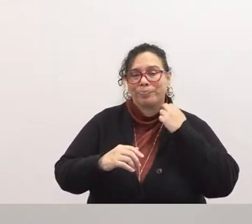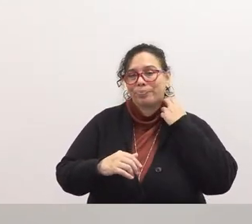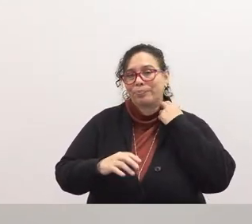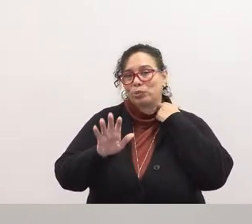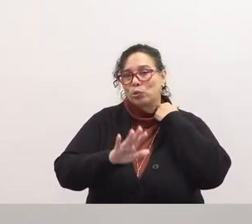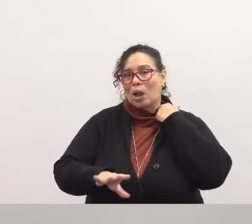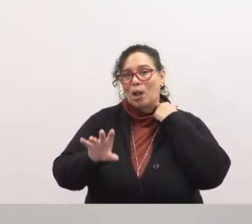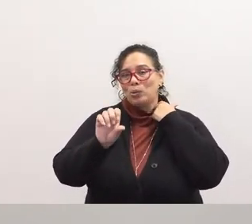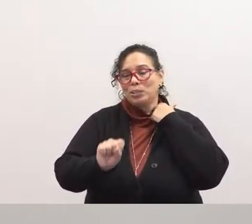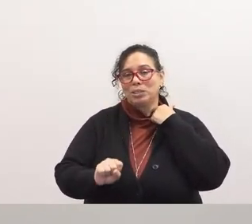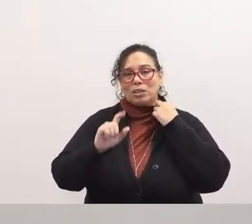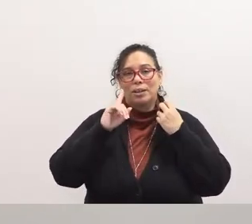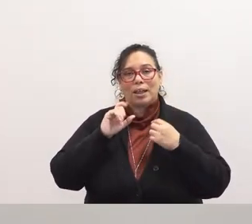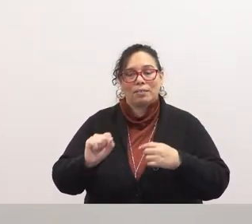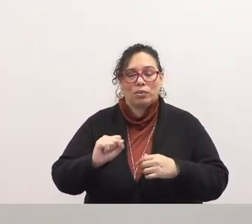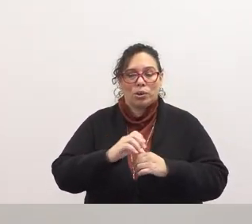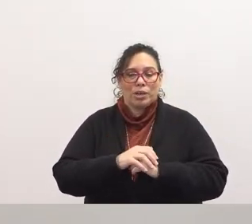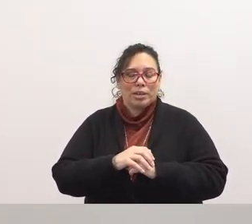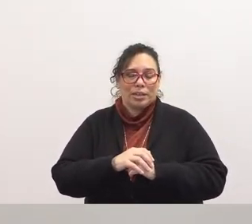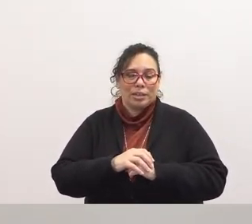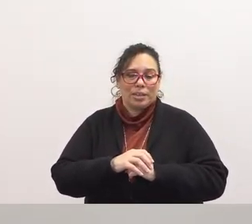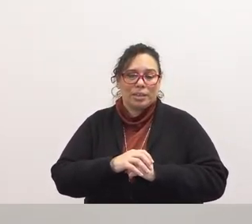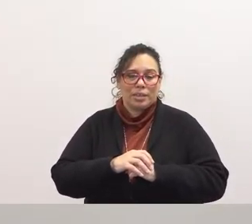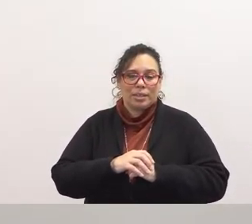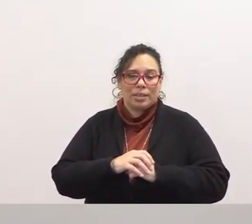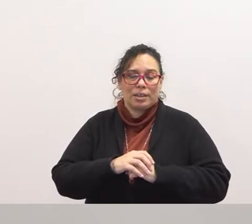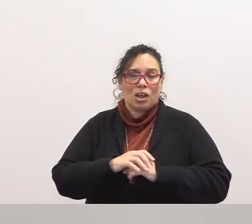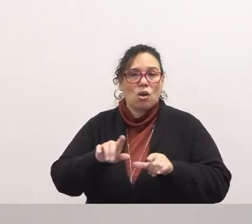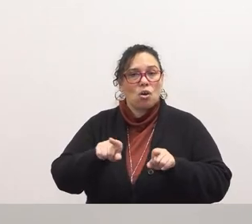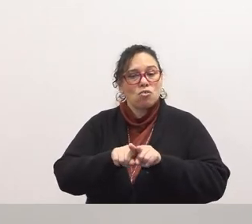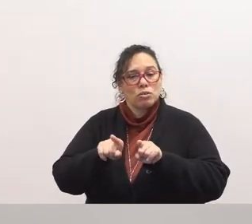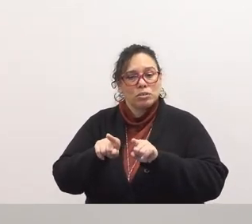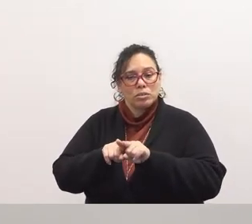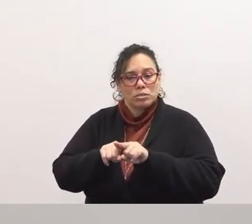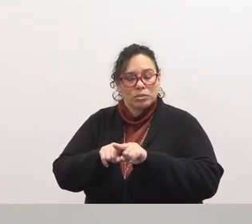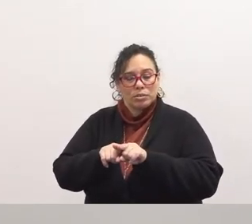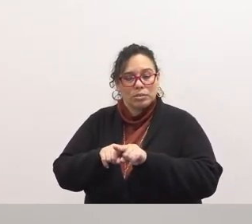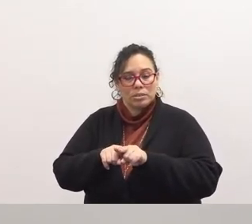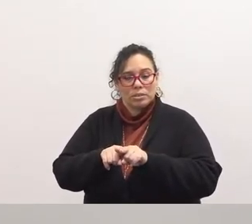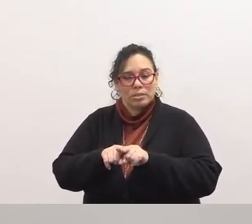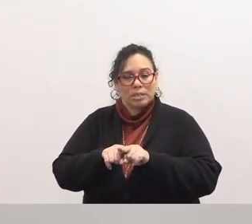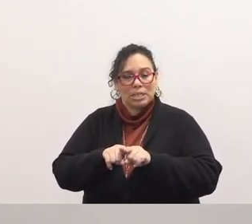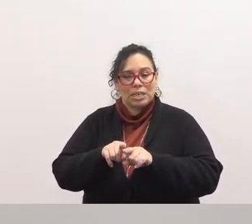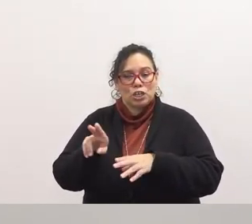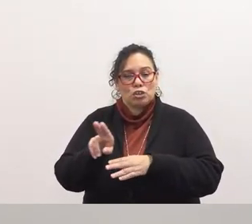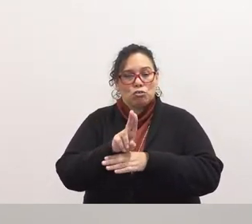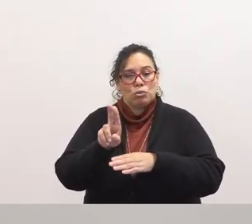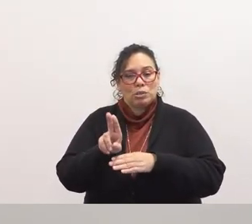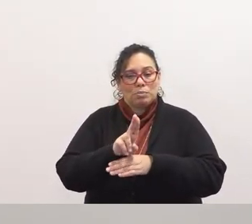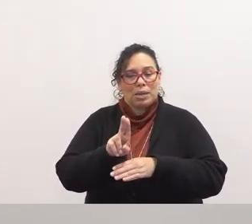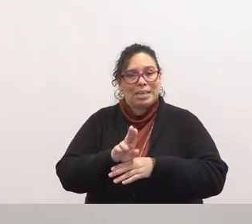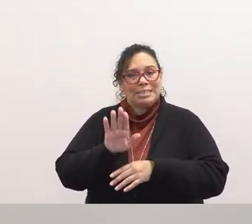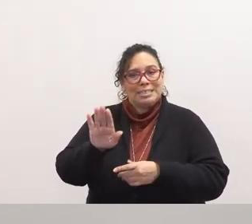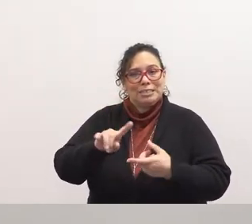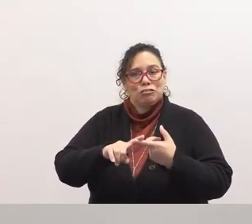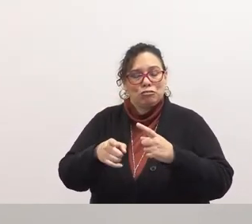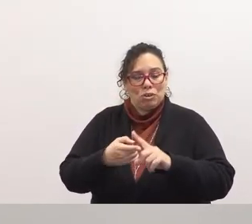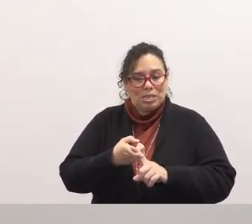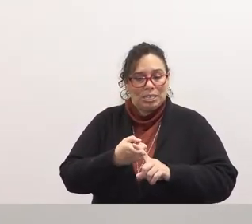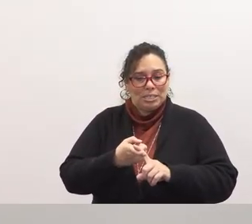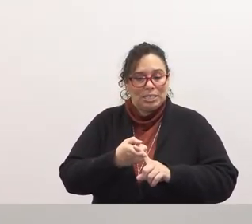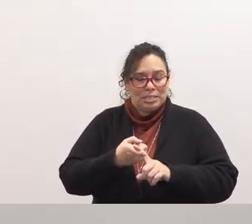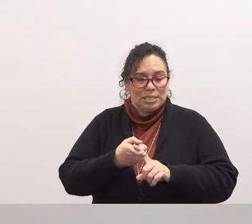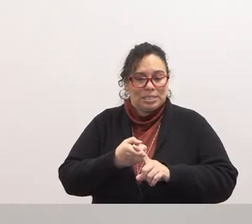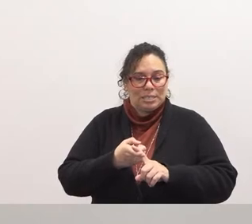throughout Southern California, and they're also utilized by his friends who are